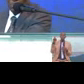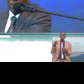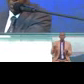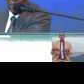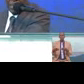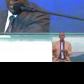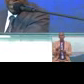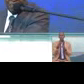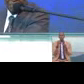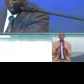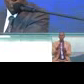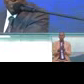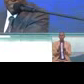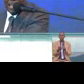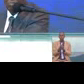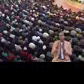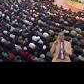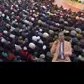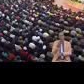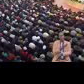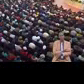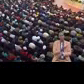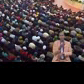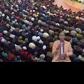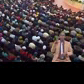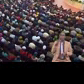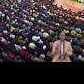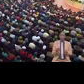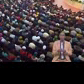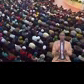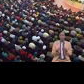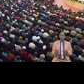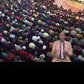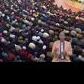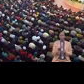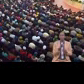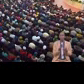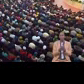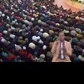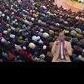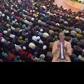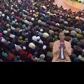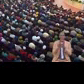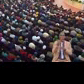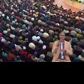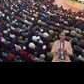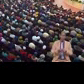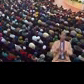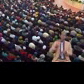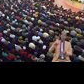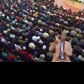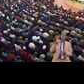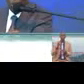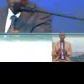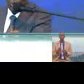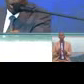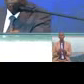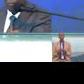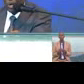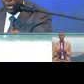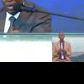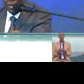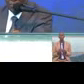to become the sons of God, even to them that believe on his name. Believe on